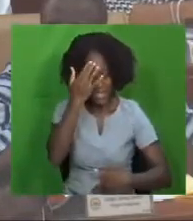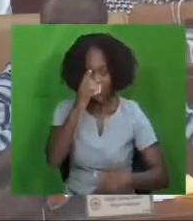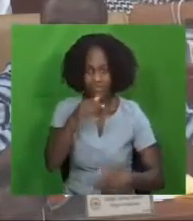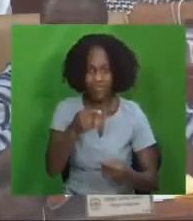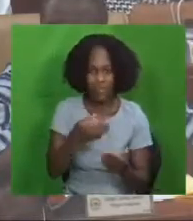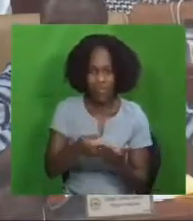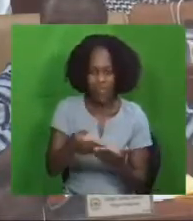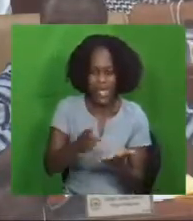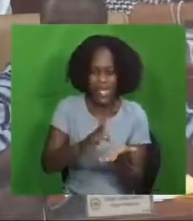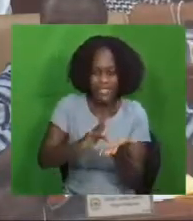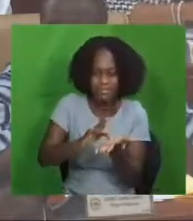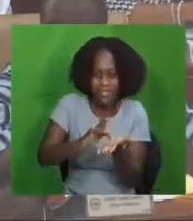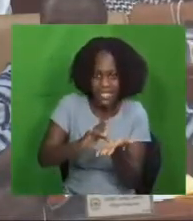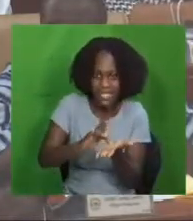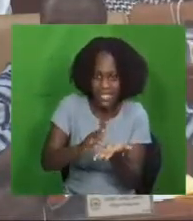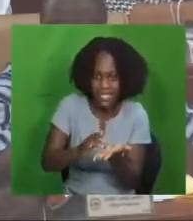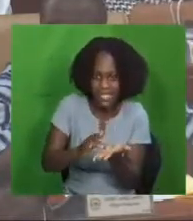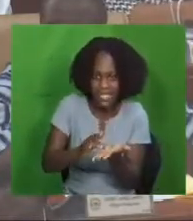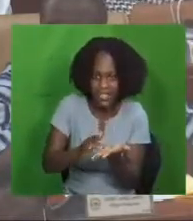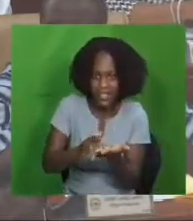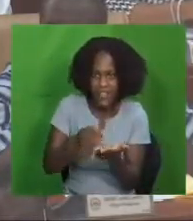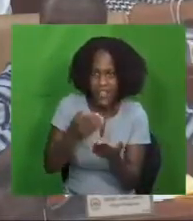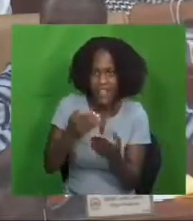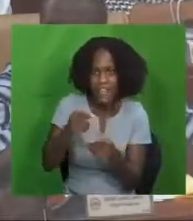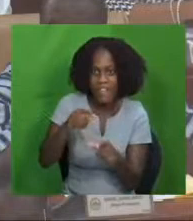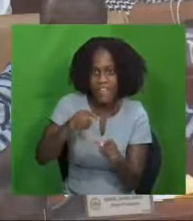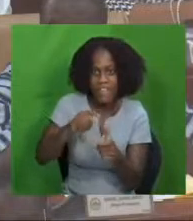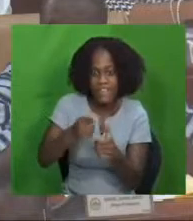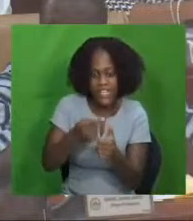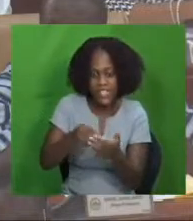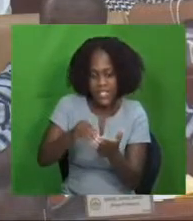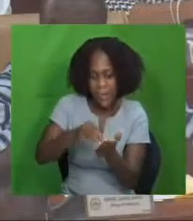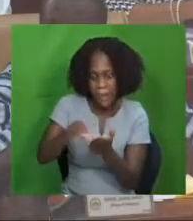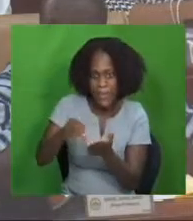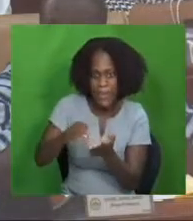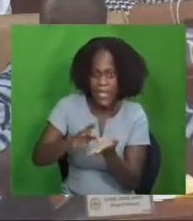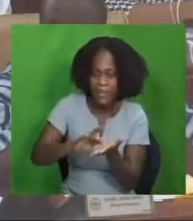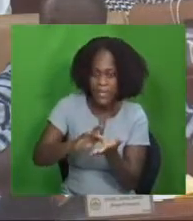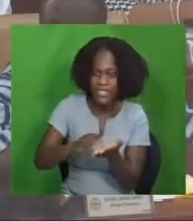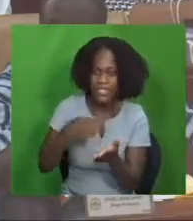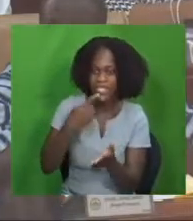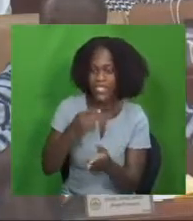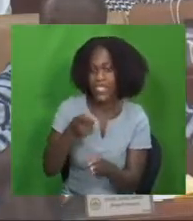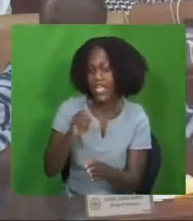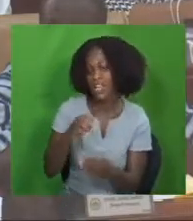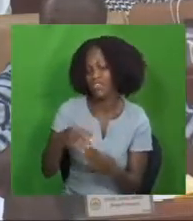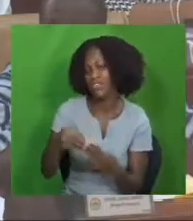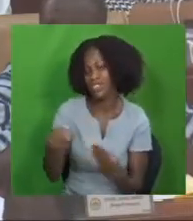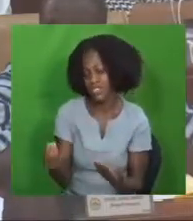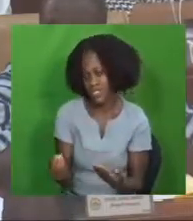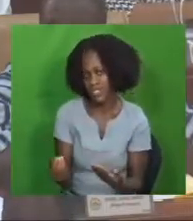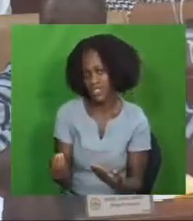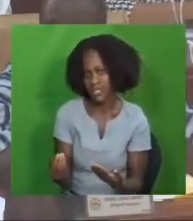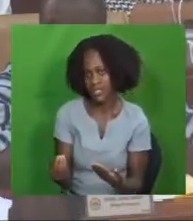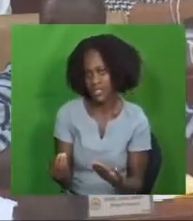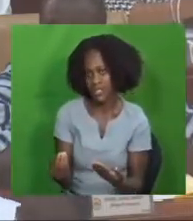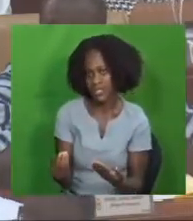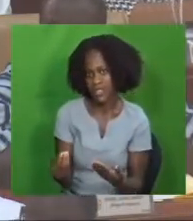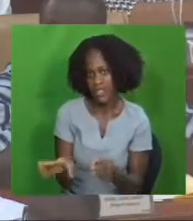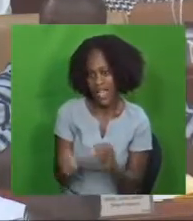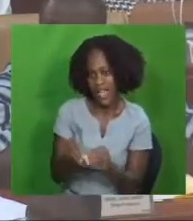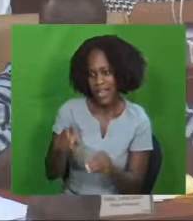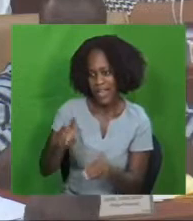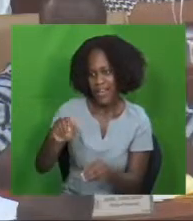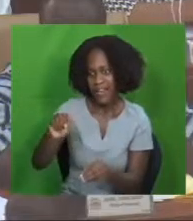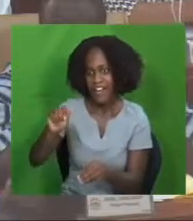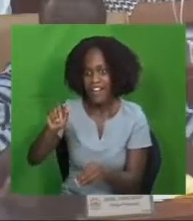the medication, first of all, he pays for the medication. If says 100 cedi, he will pay a VAT on that